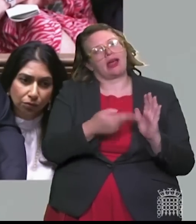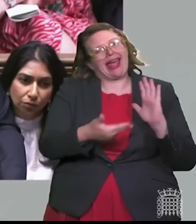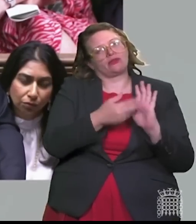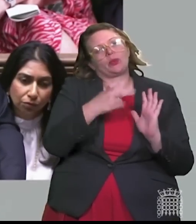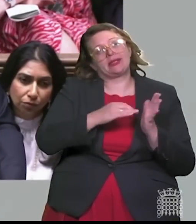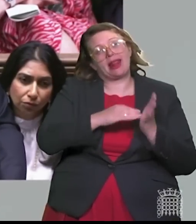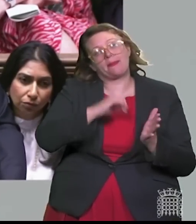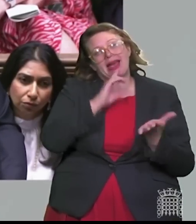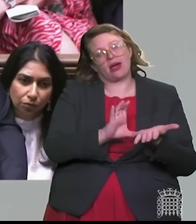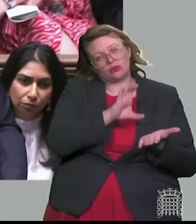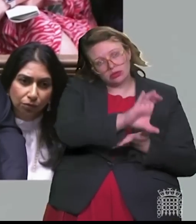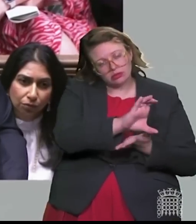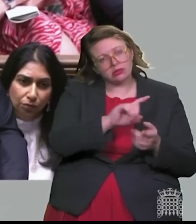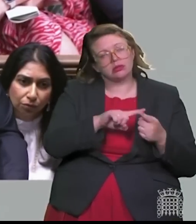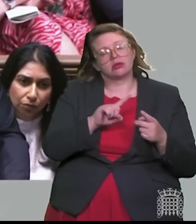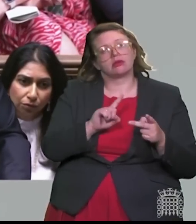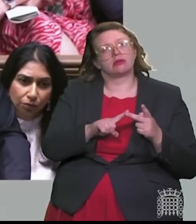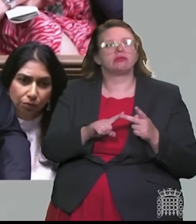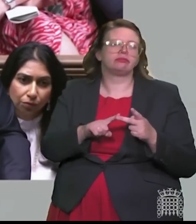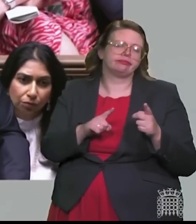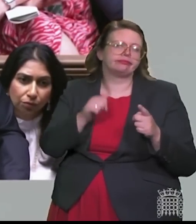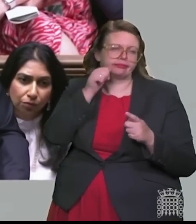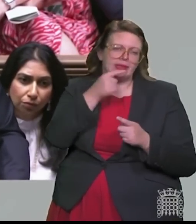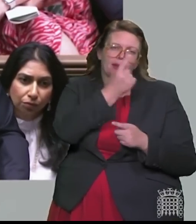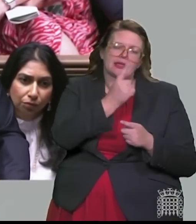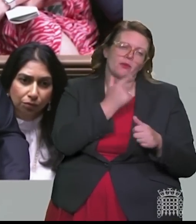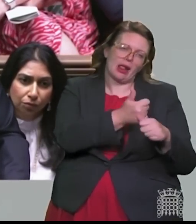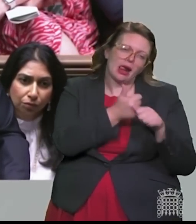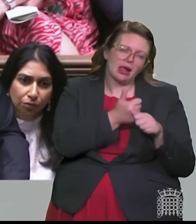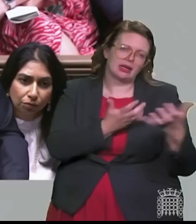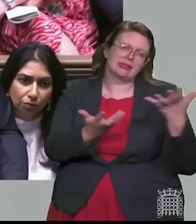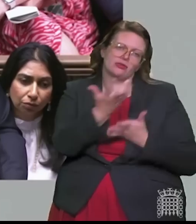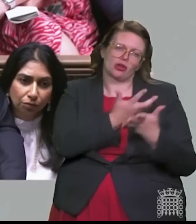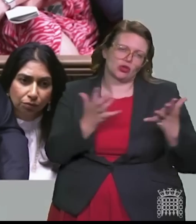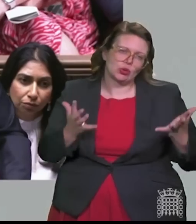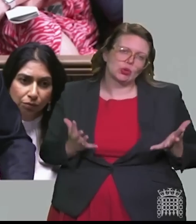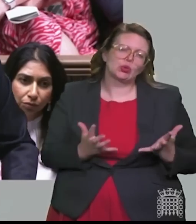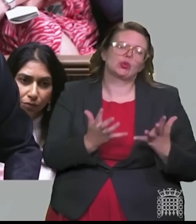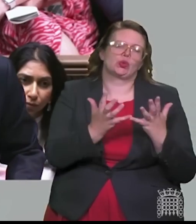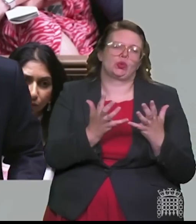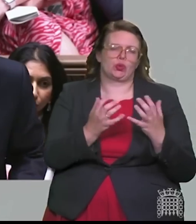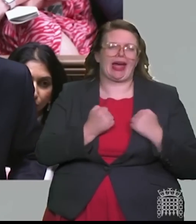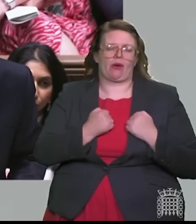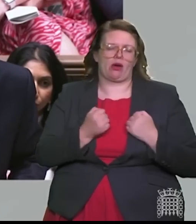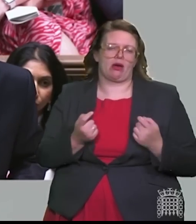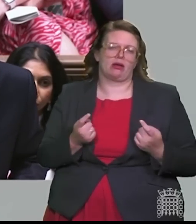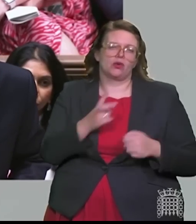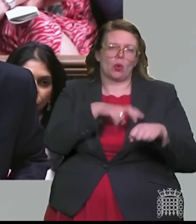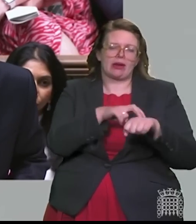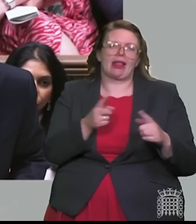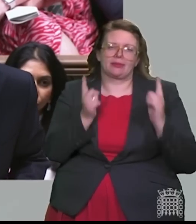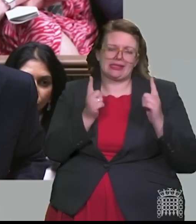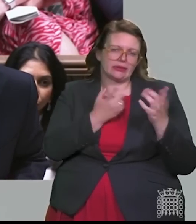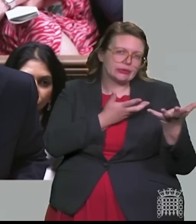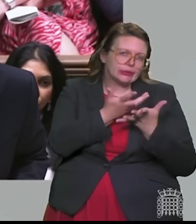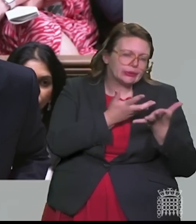funding, and I know my honourable friend will be an important contributor to the conversations that the Secretary of State is having to embark on